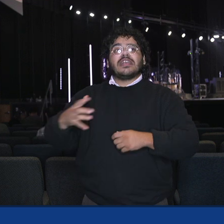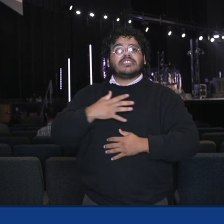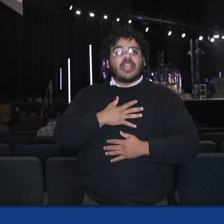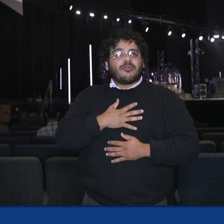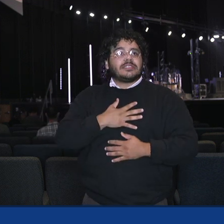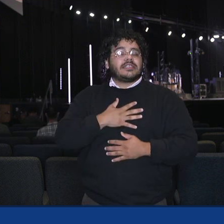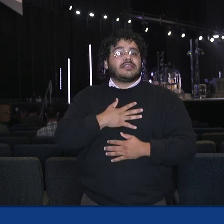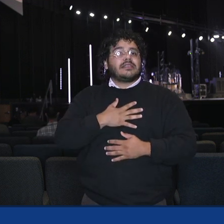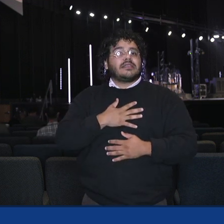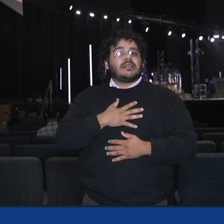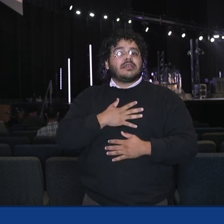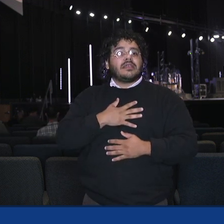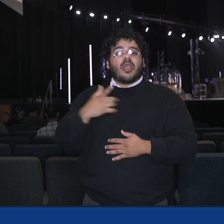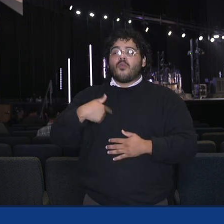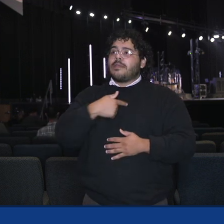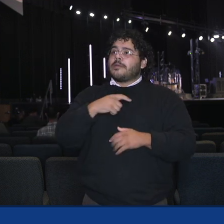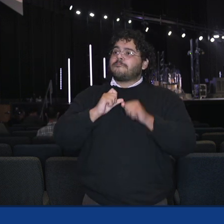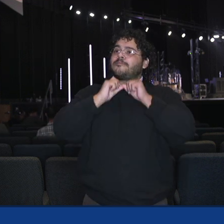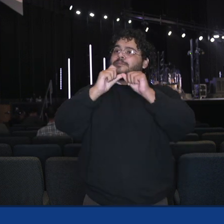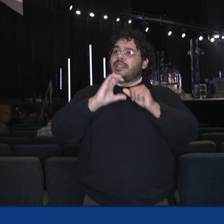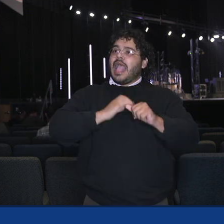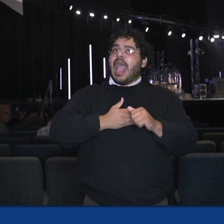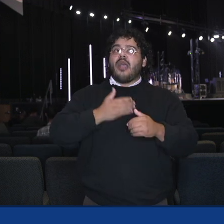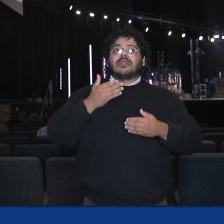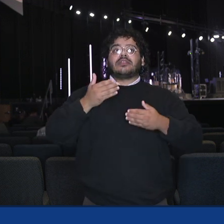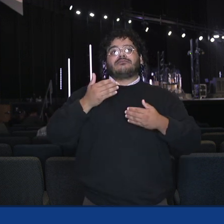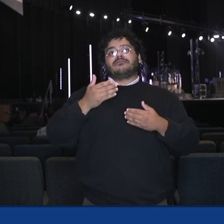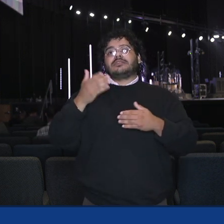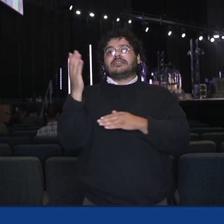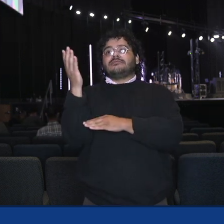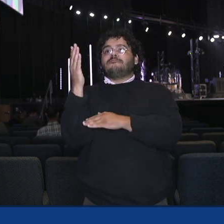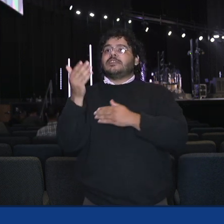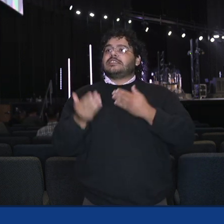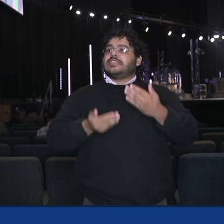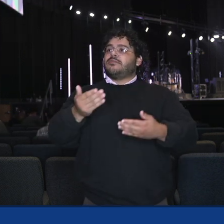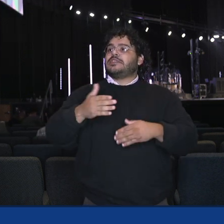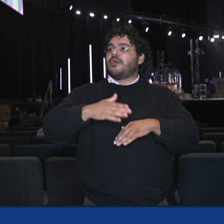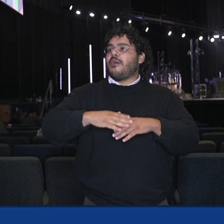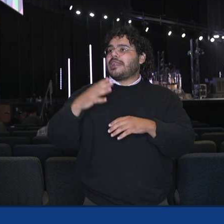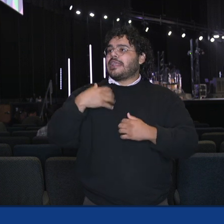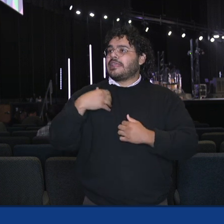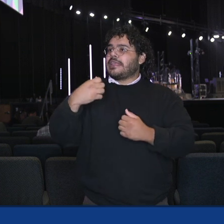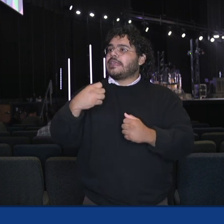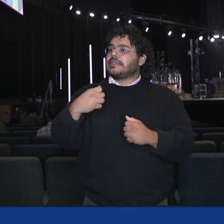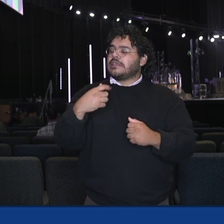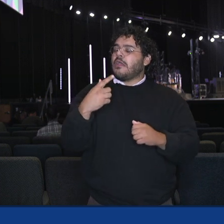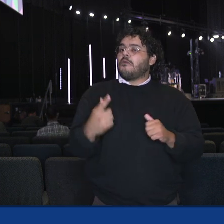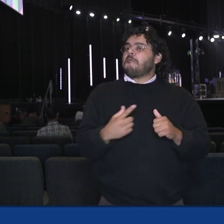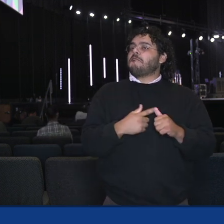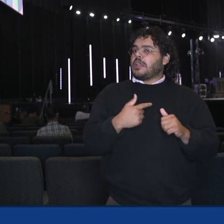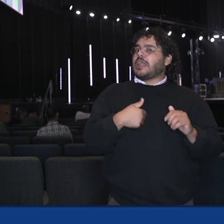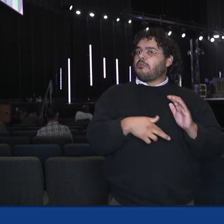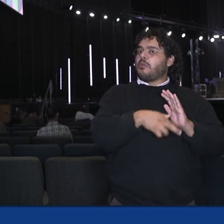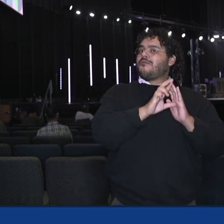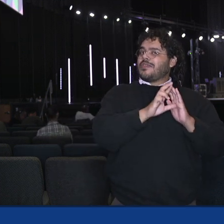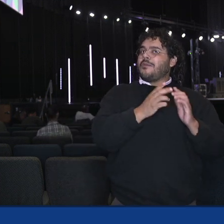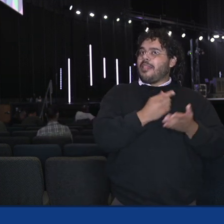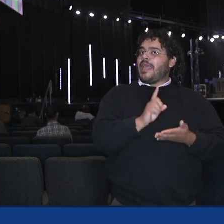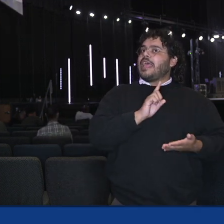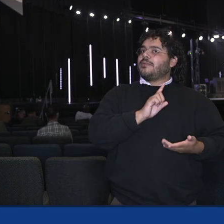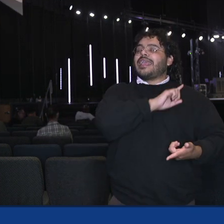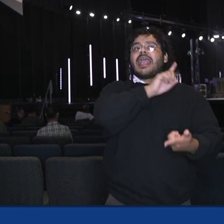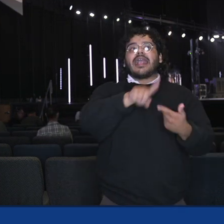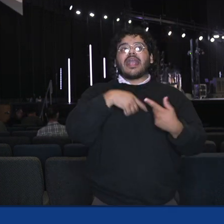our series on healing today, and I want to start with a quick review of last week. Then I want to offer us a little bit of a